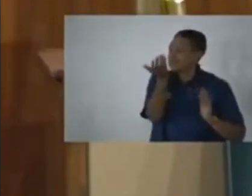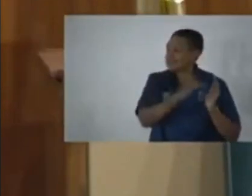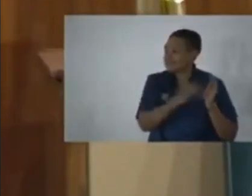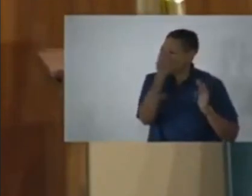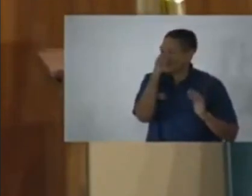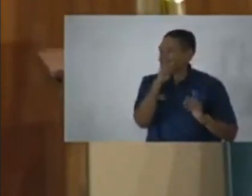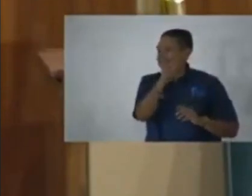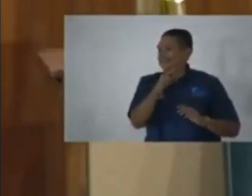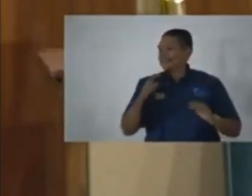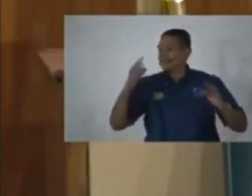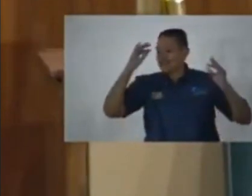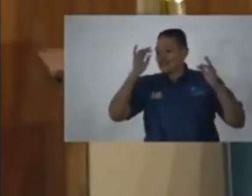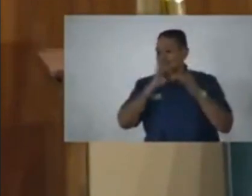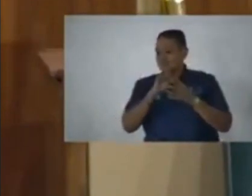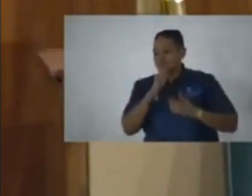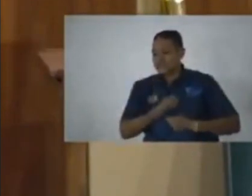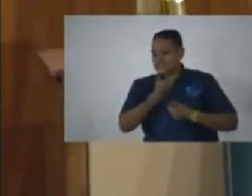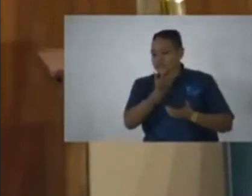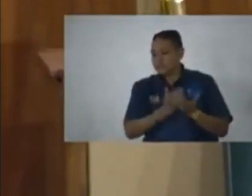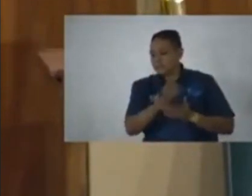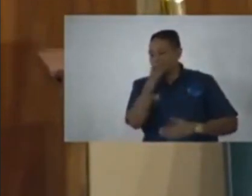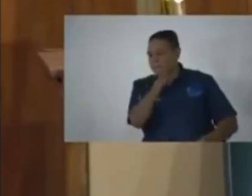the concern expressed by